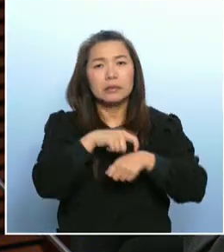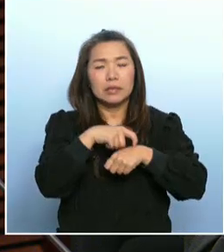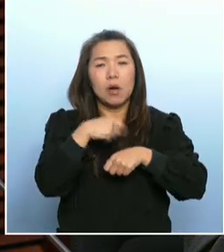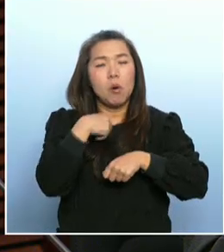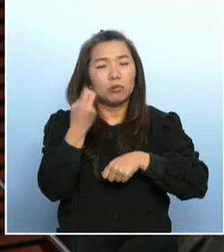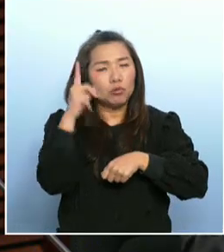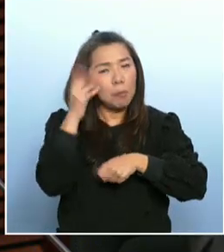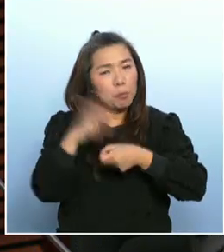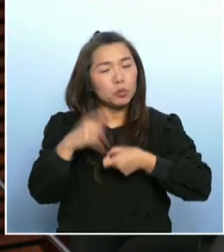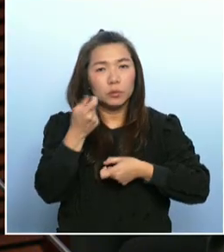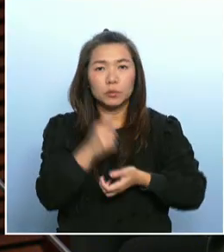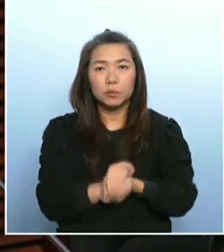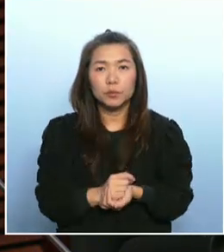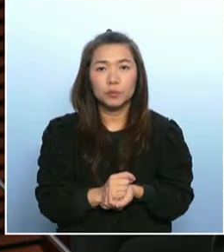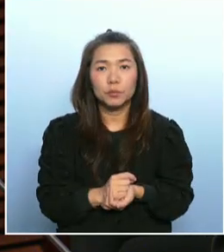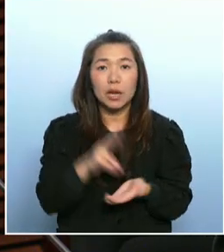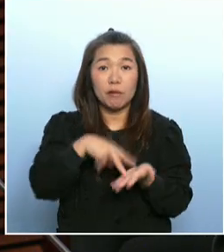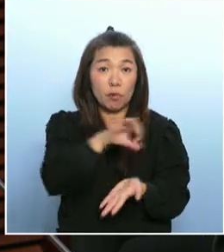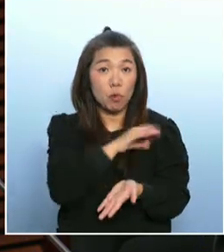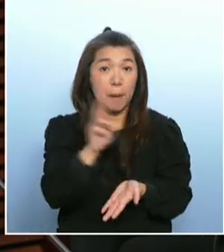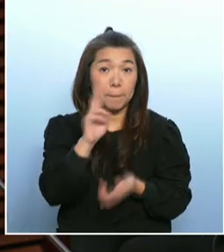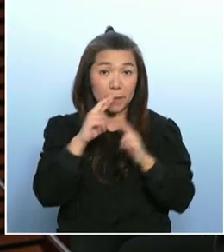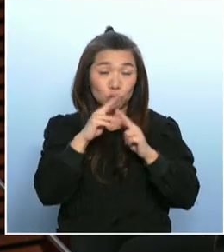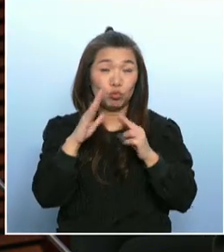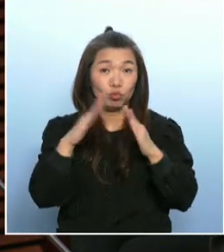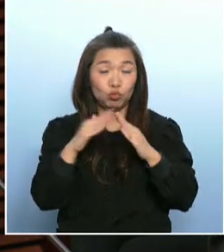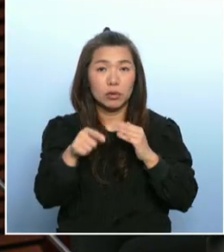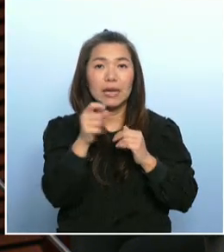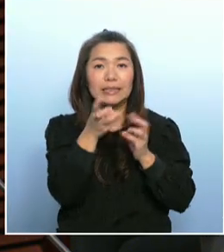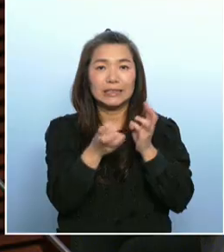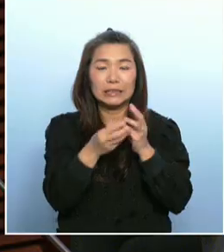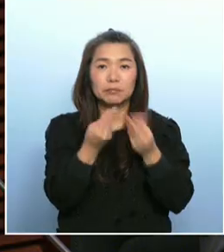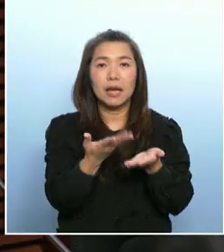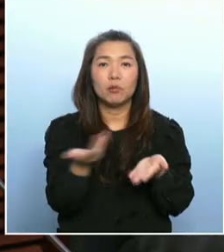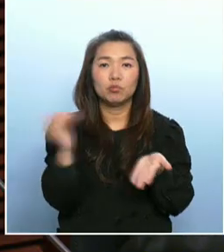services. Now, I have something to add regarding the waiting time.